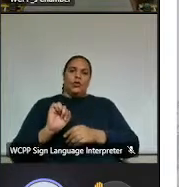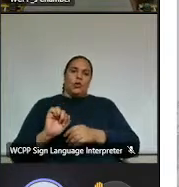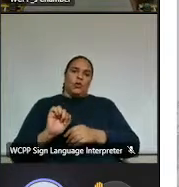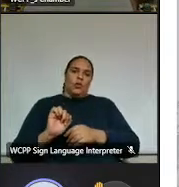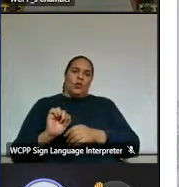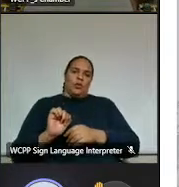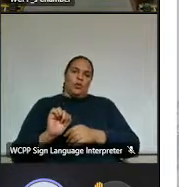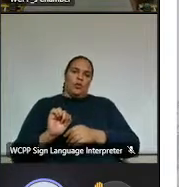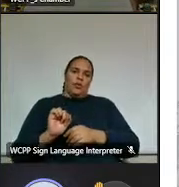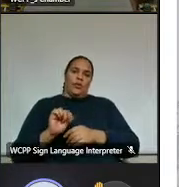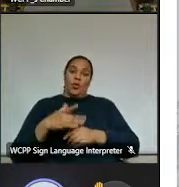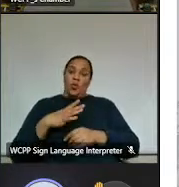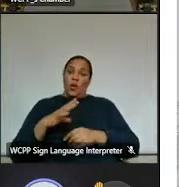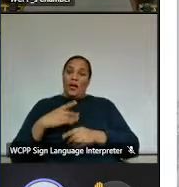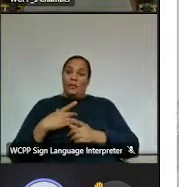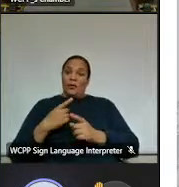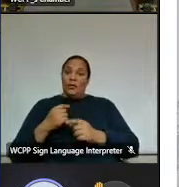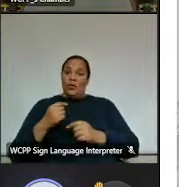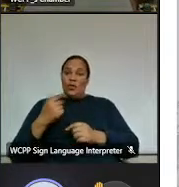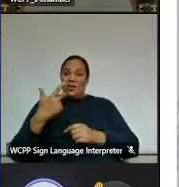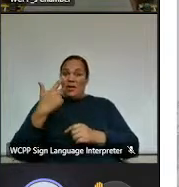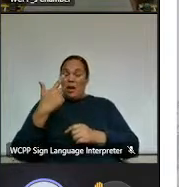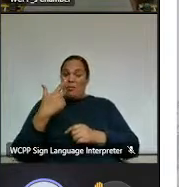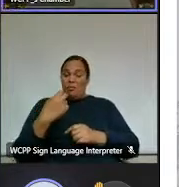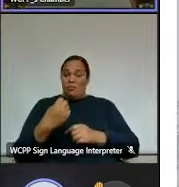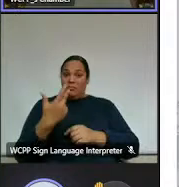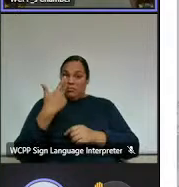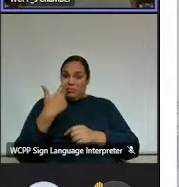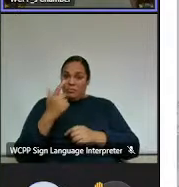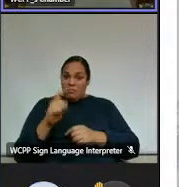in the bill, do you want me to put my camera on, Chair?